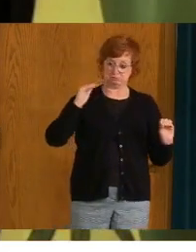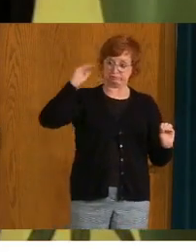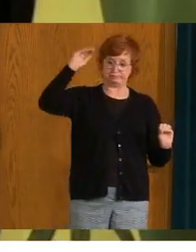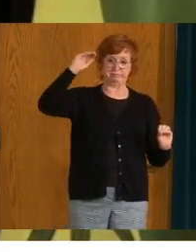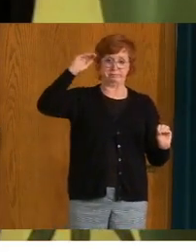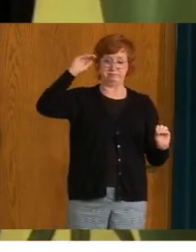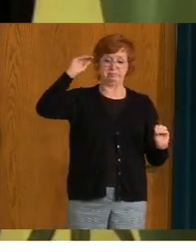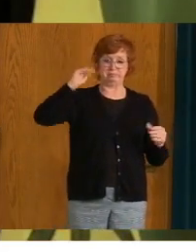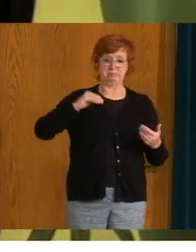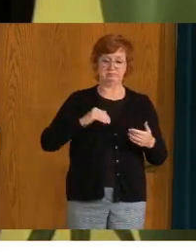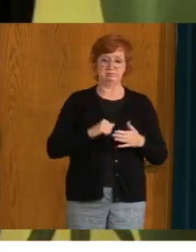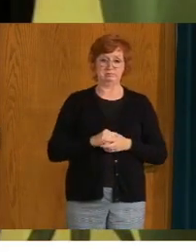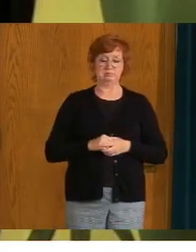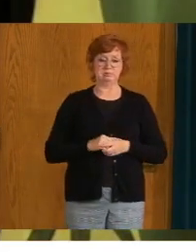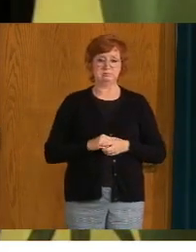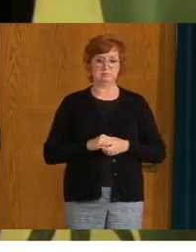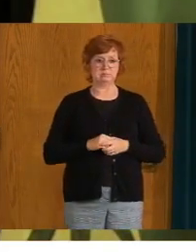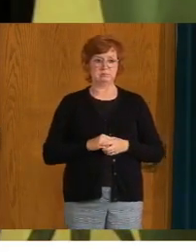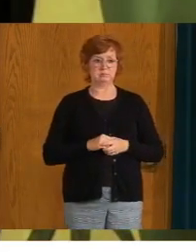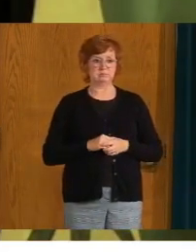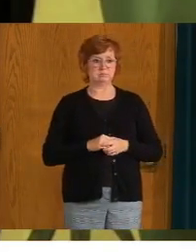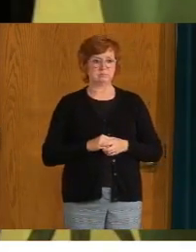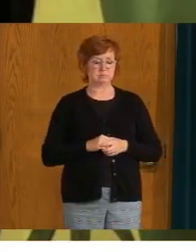this push or this